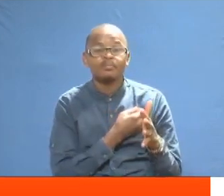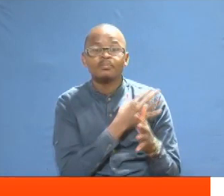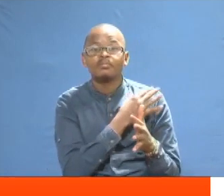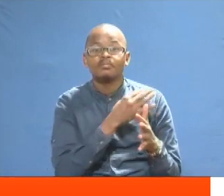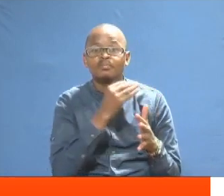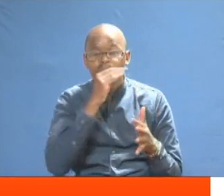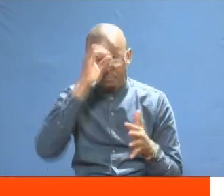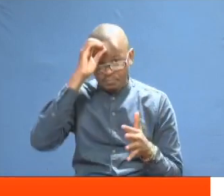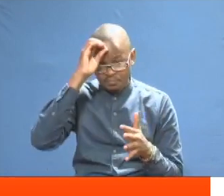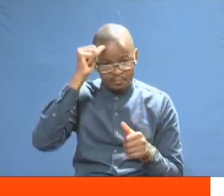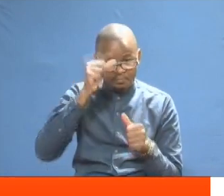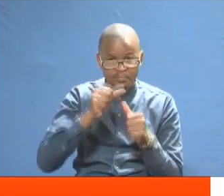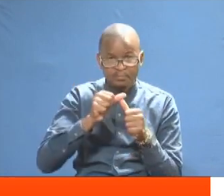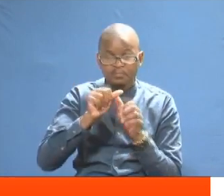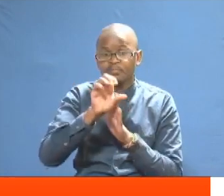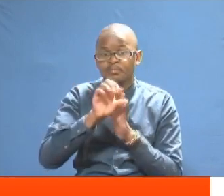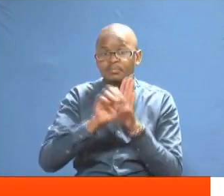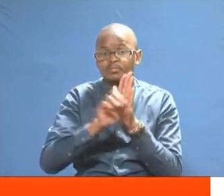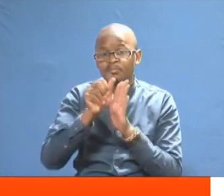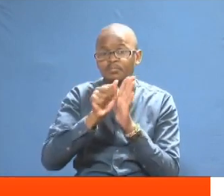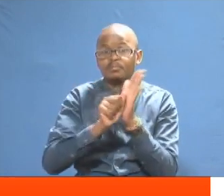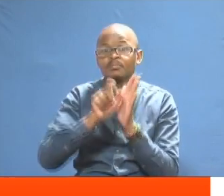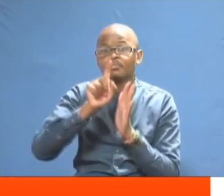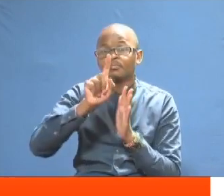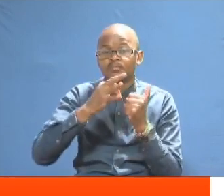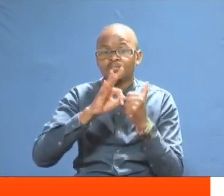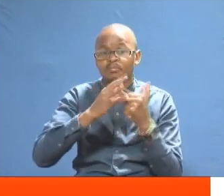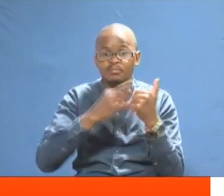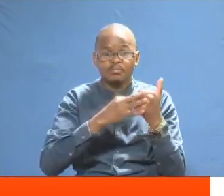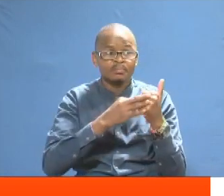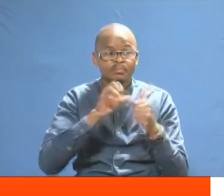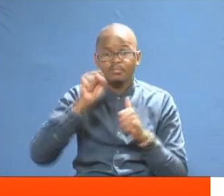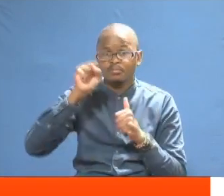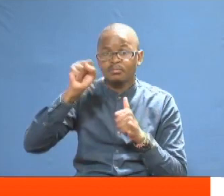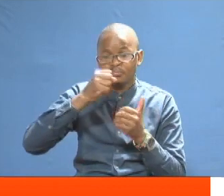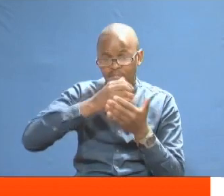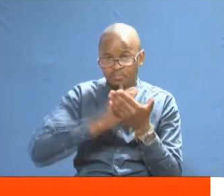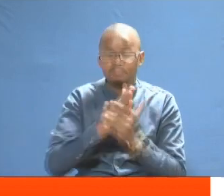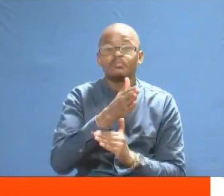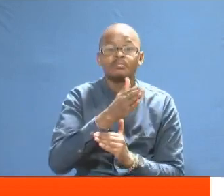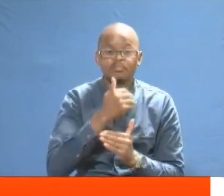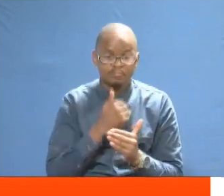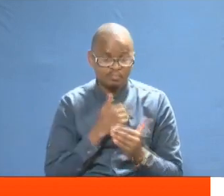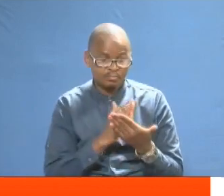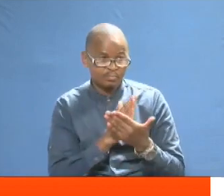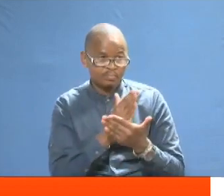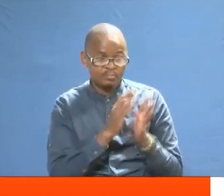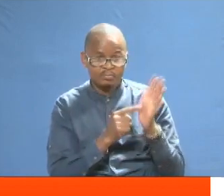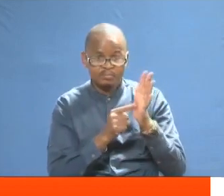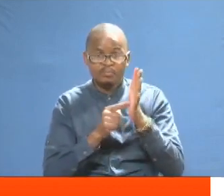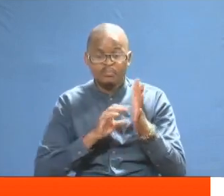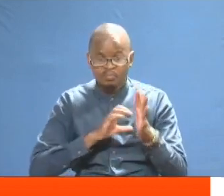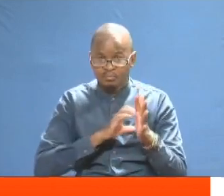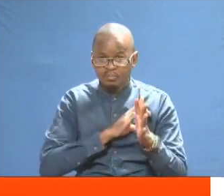and our opinion, you remember the Constitution under Article 38. There is what we call political rights. You have a right to express your